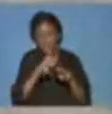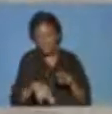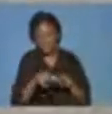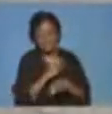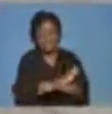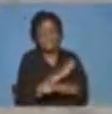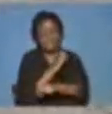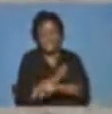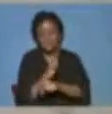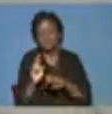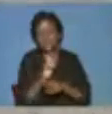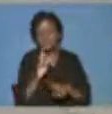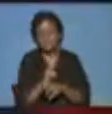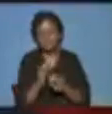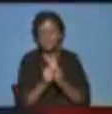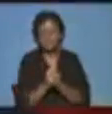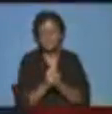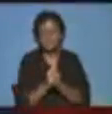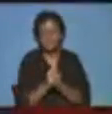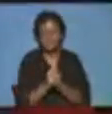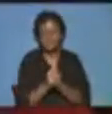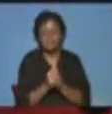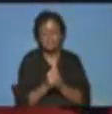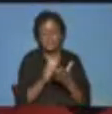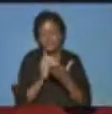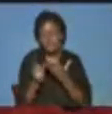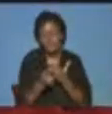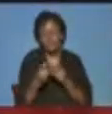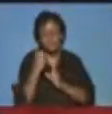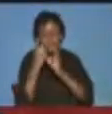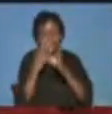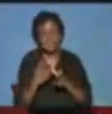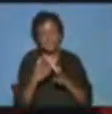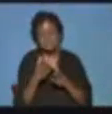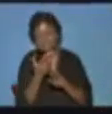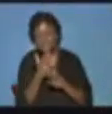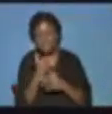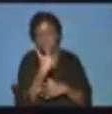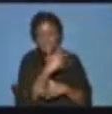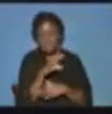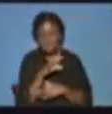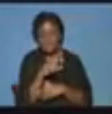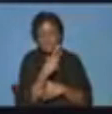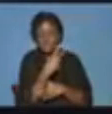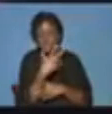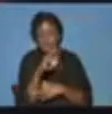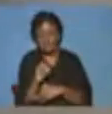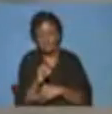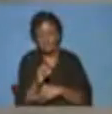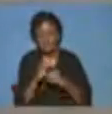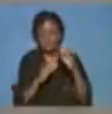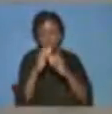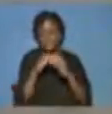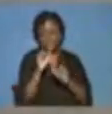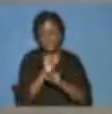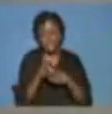being utilized in the construction phase. The project director says between 300 to 350 construction workers are employed at the